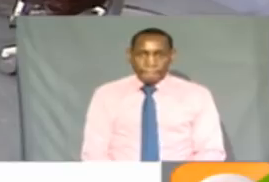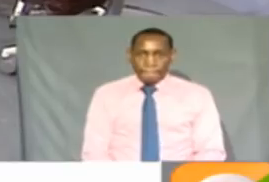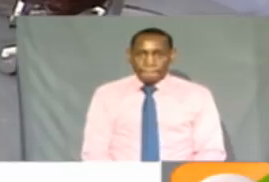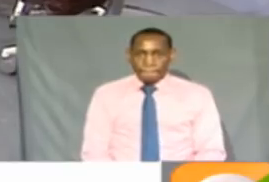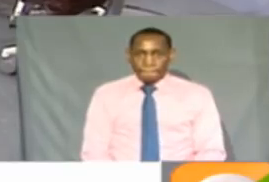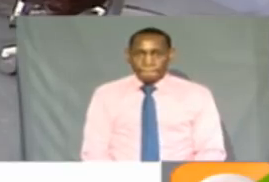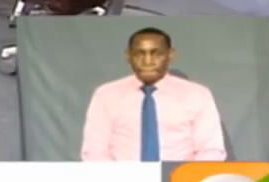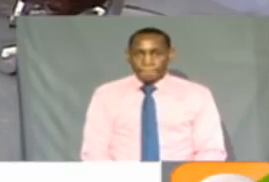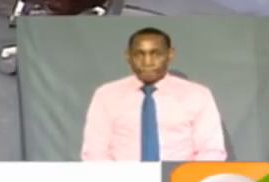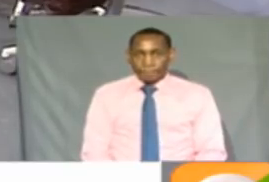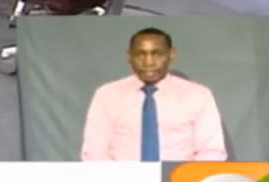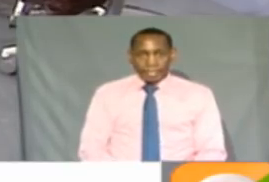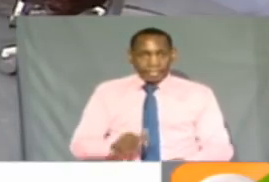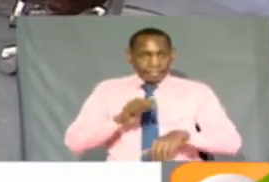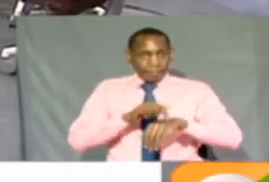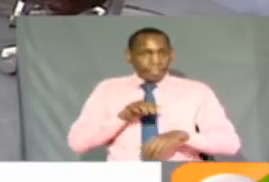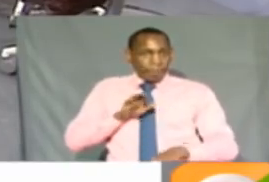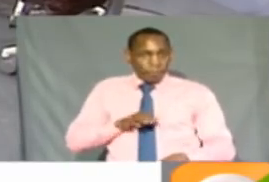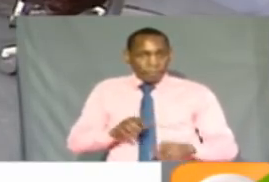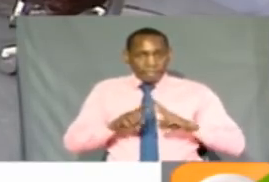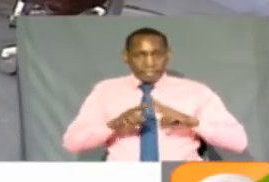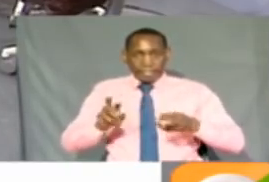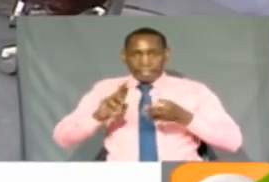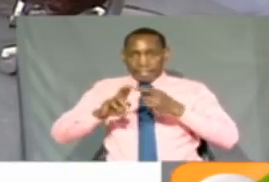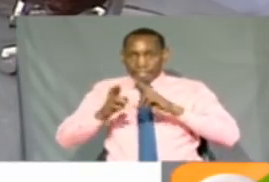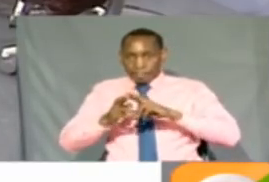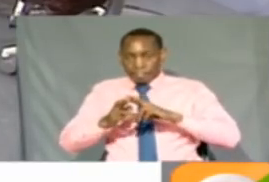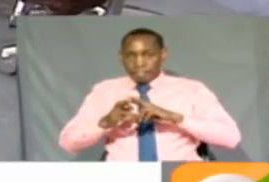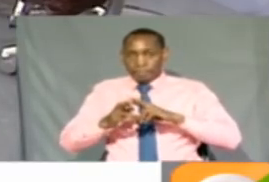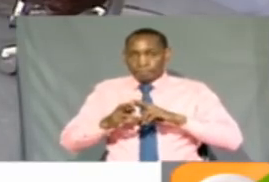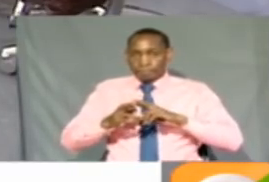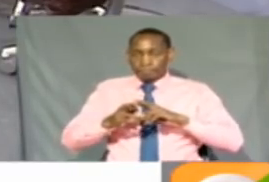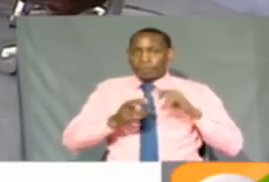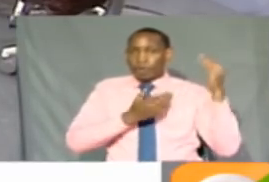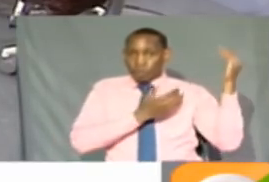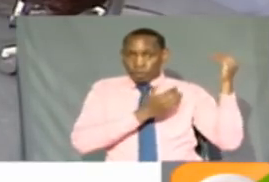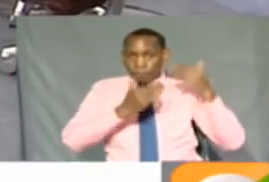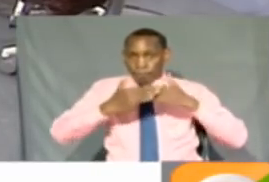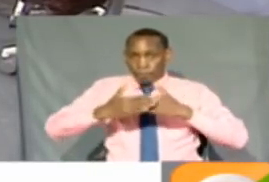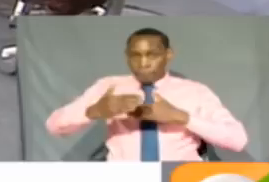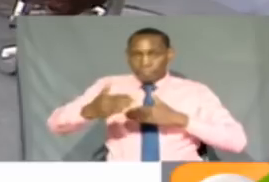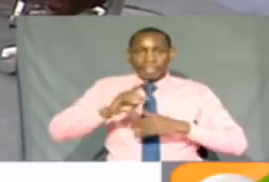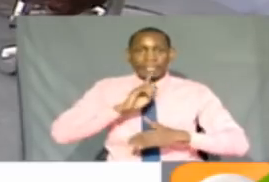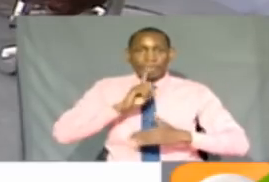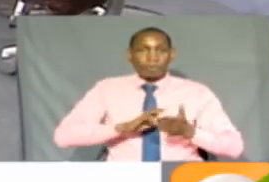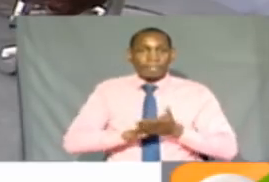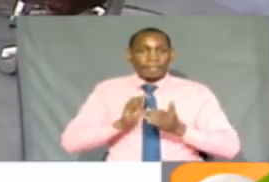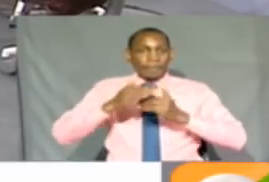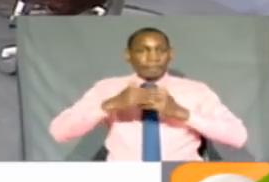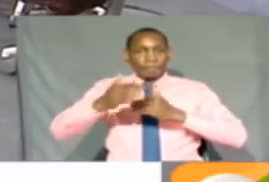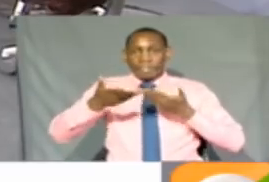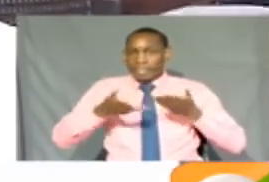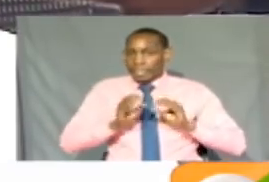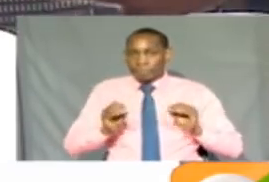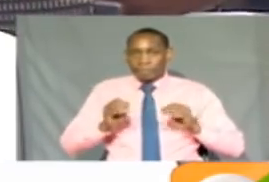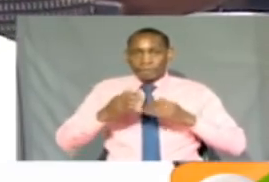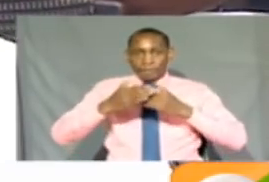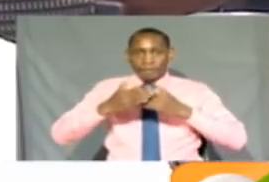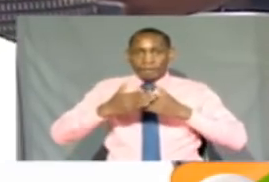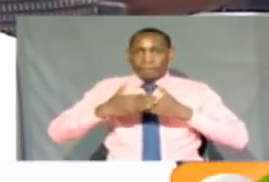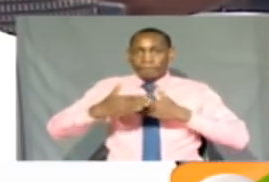lady engages in a relationship, they are definitely looking forward to their future, because you cannot say the future is now. The future is